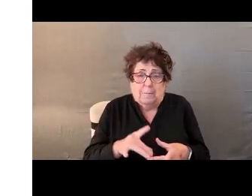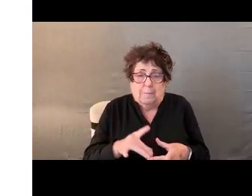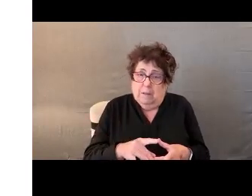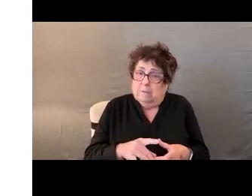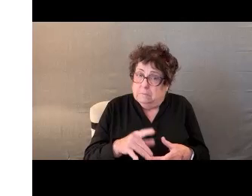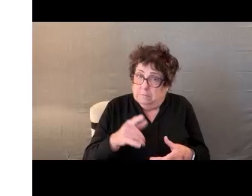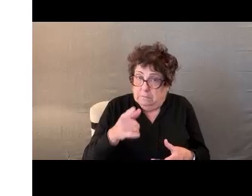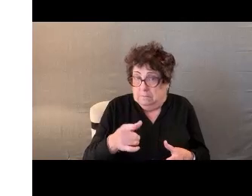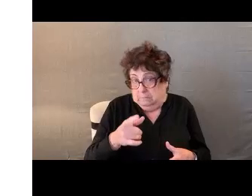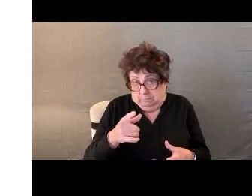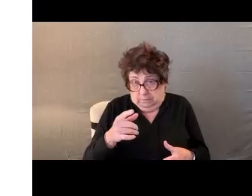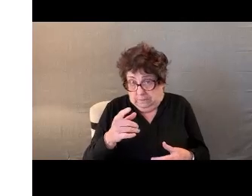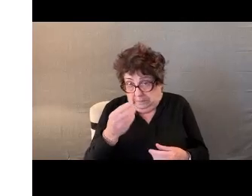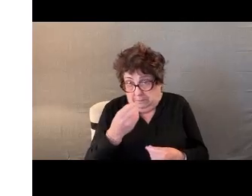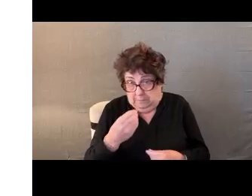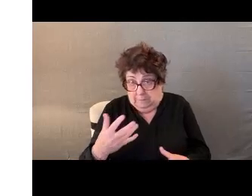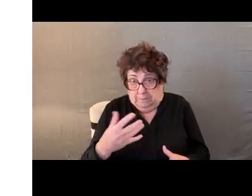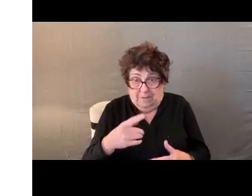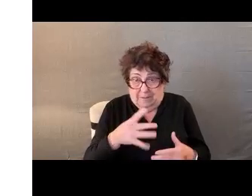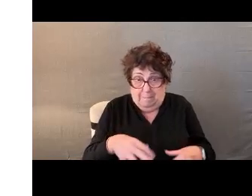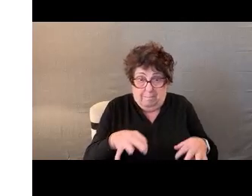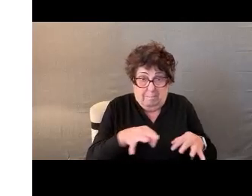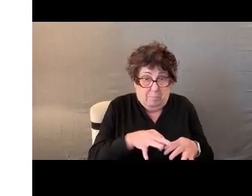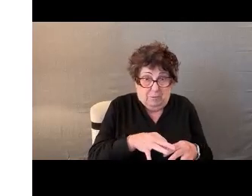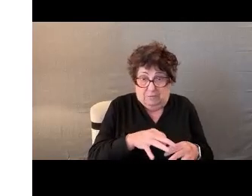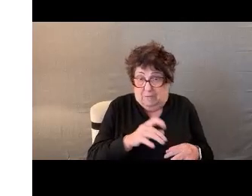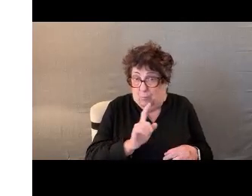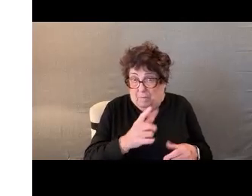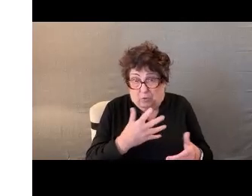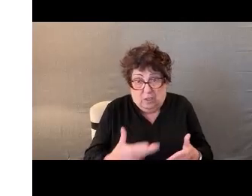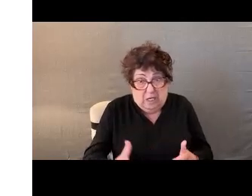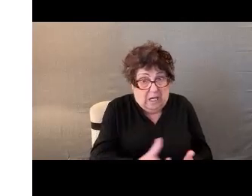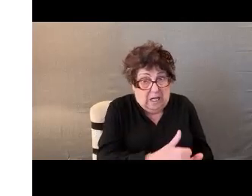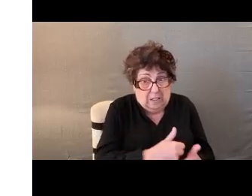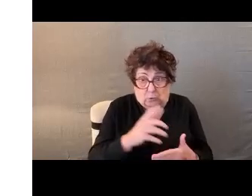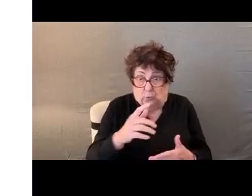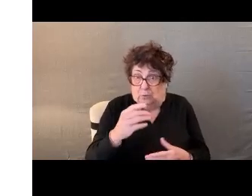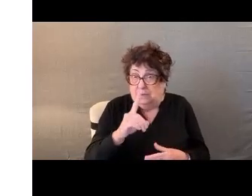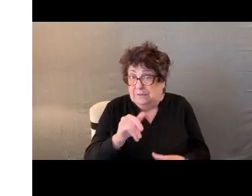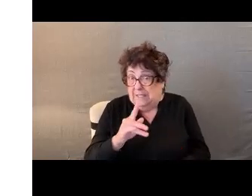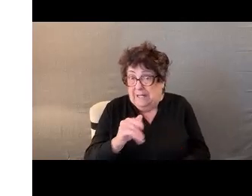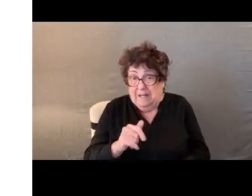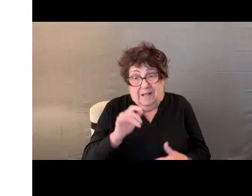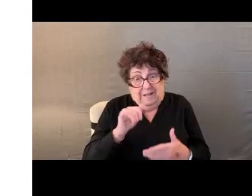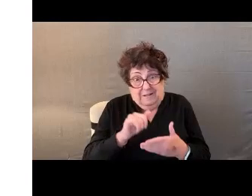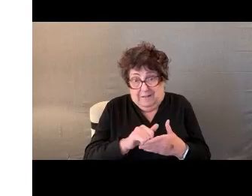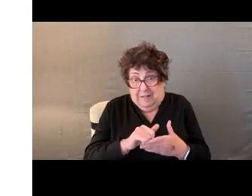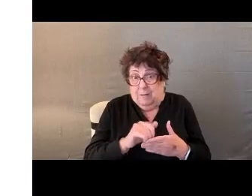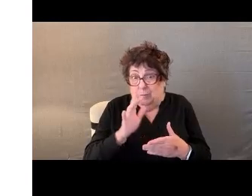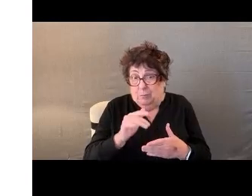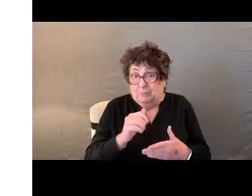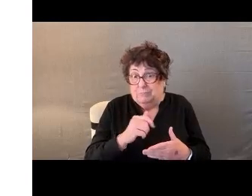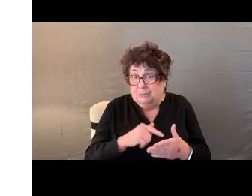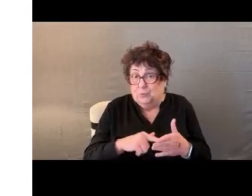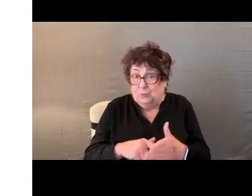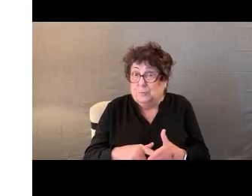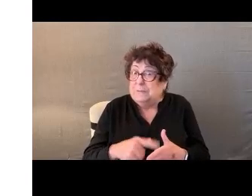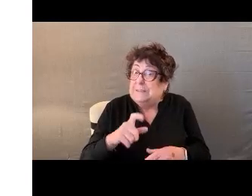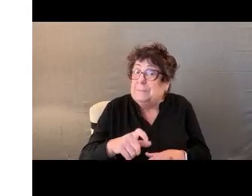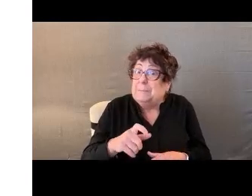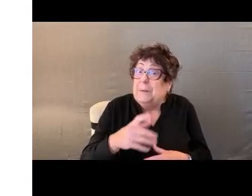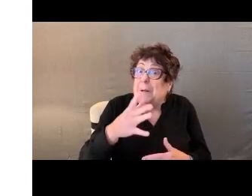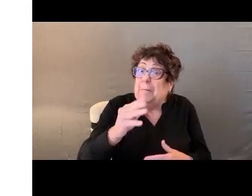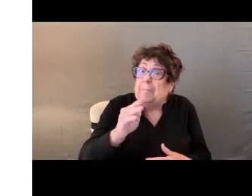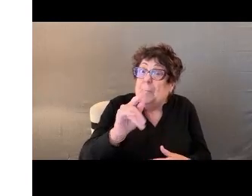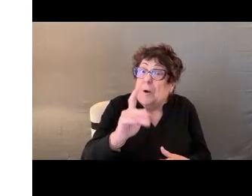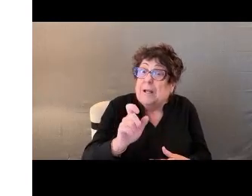be paramount to getting all of those initiatives through. Yeah, great suggestion. Morgan, anything to